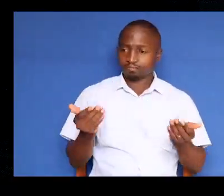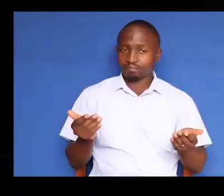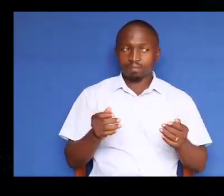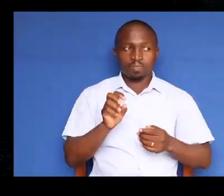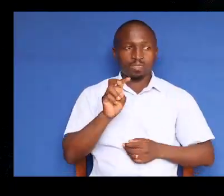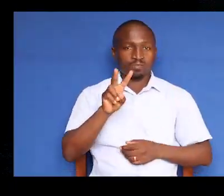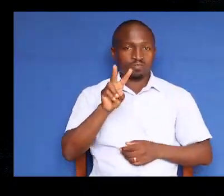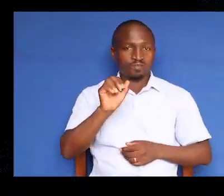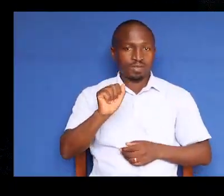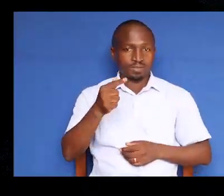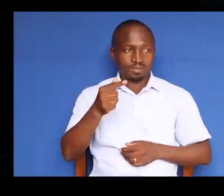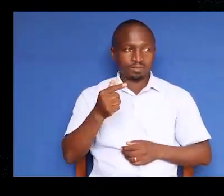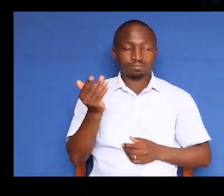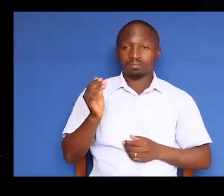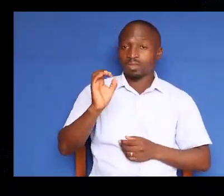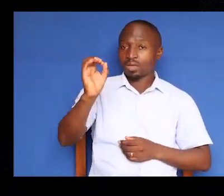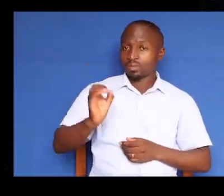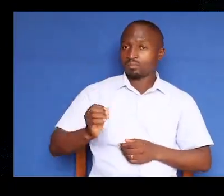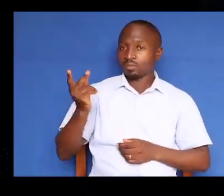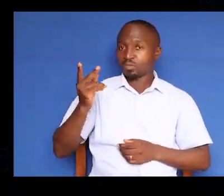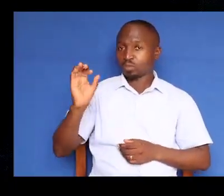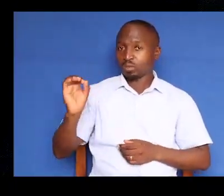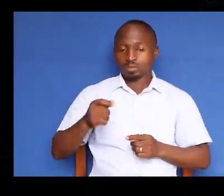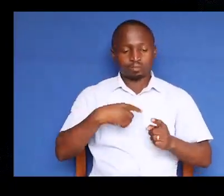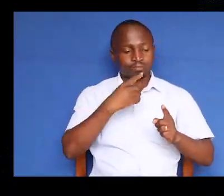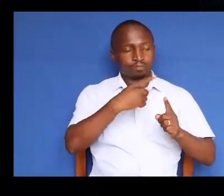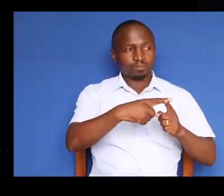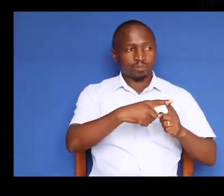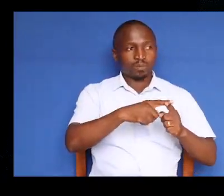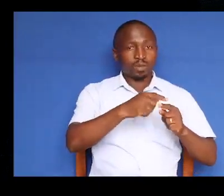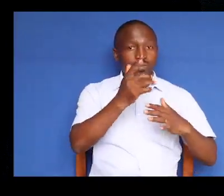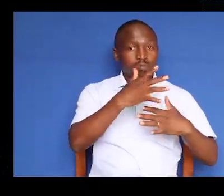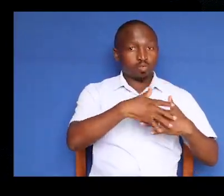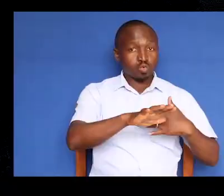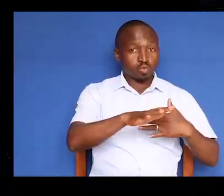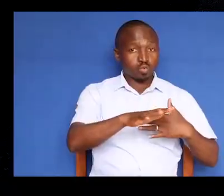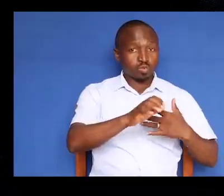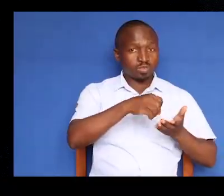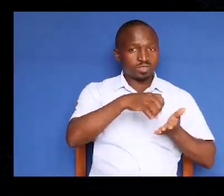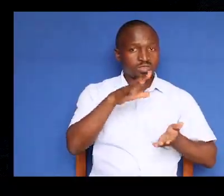say 20, according to this example, times sales value